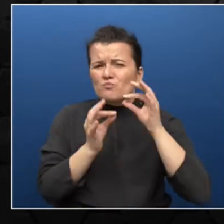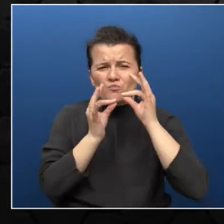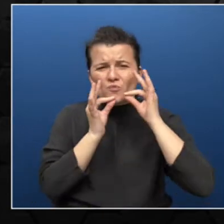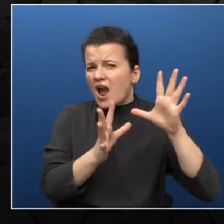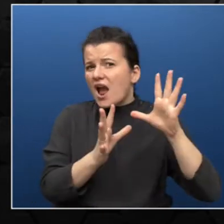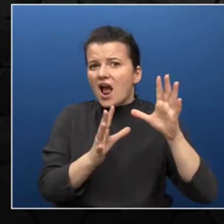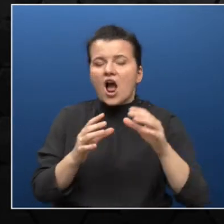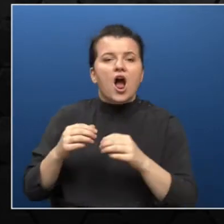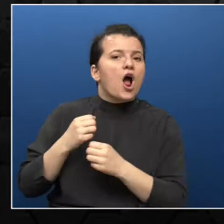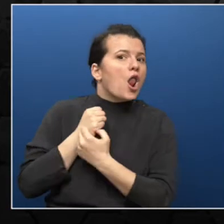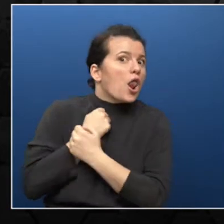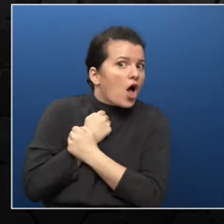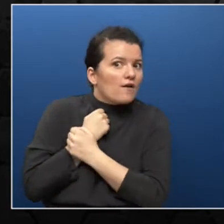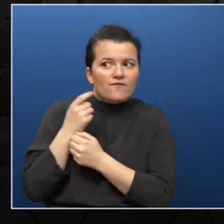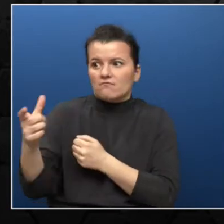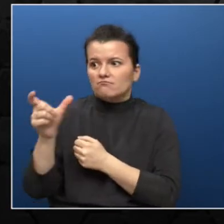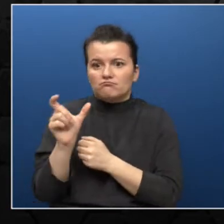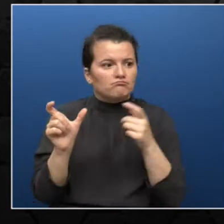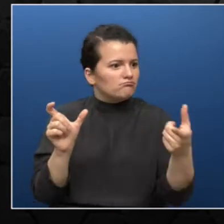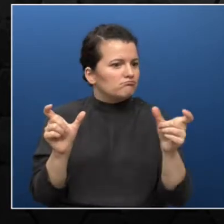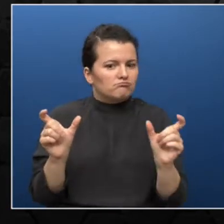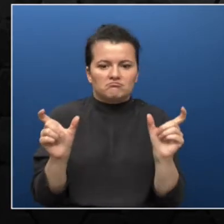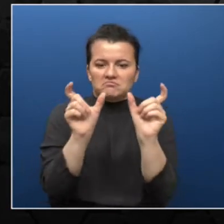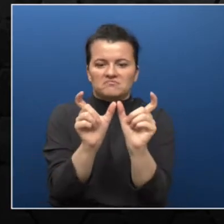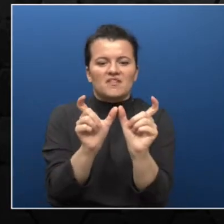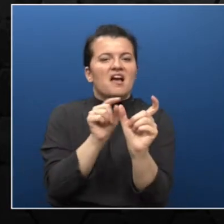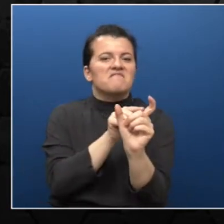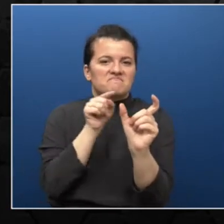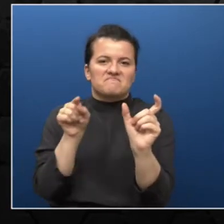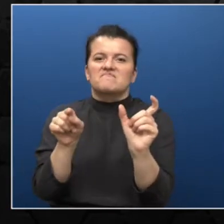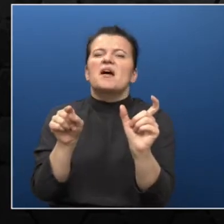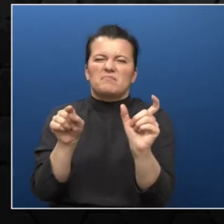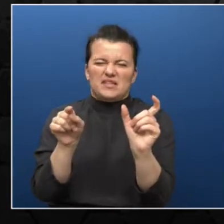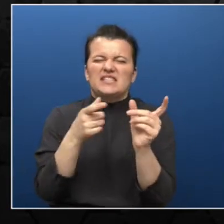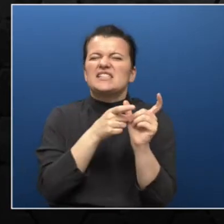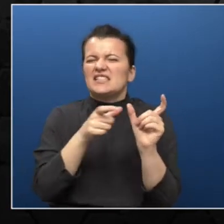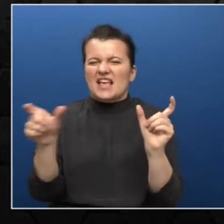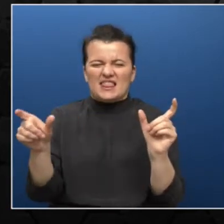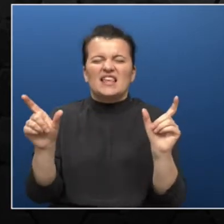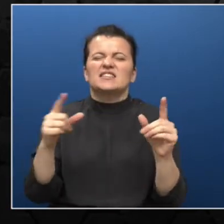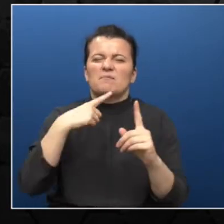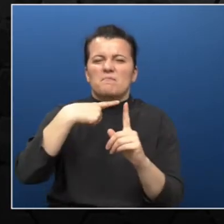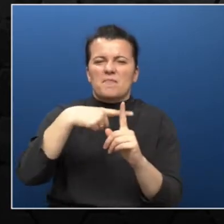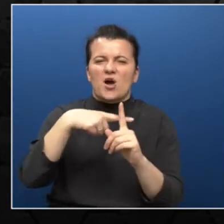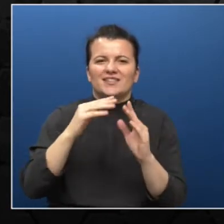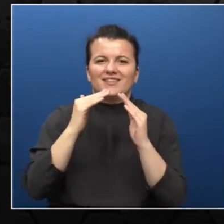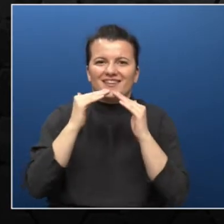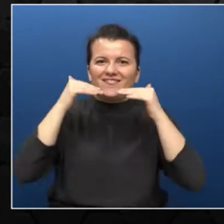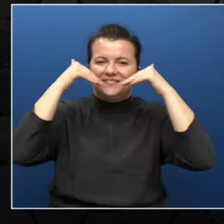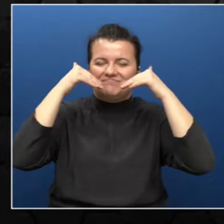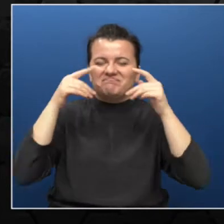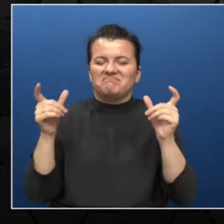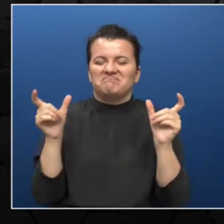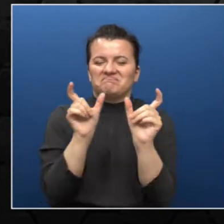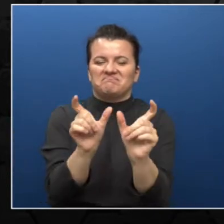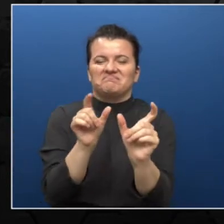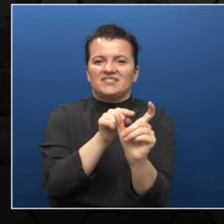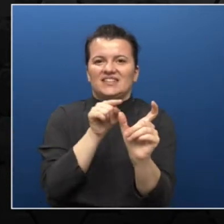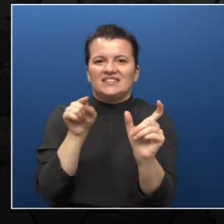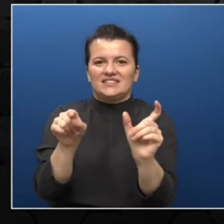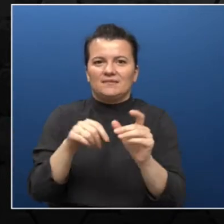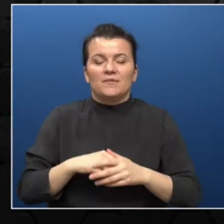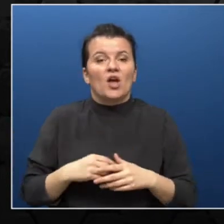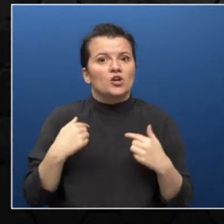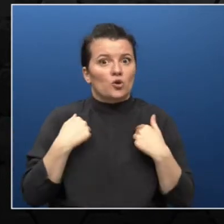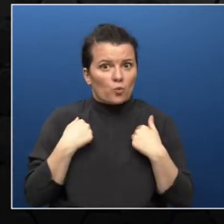positive in sense, which completely leads the sentence to become positive in nature. So when we write code to detect